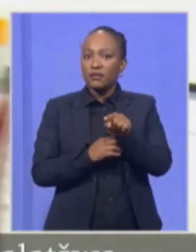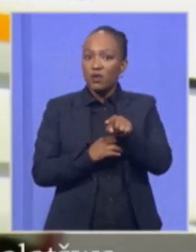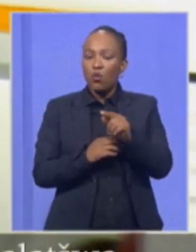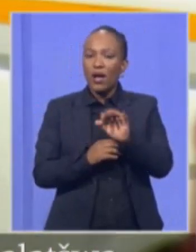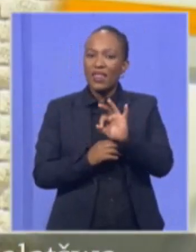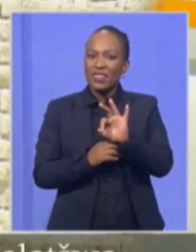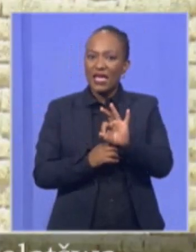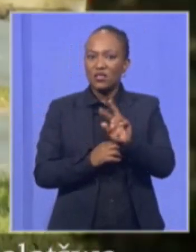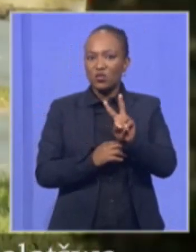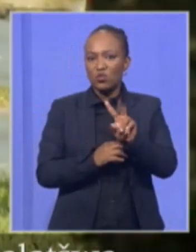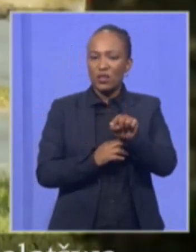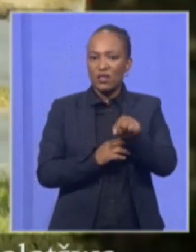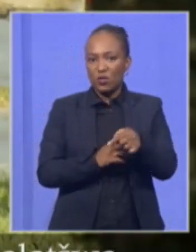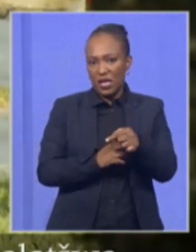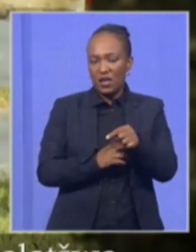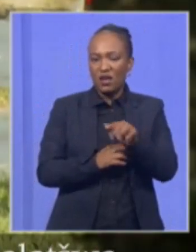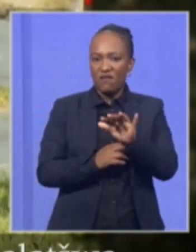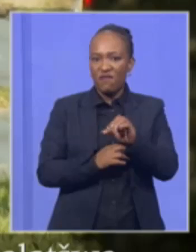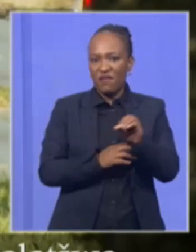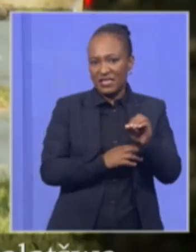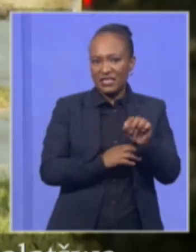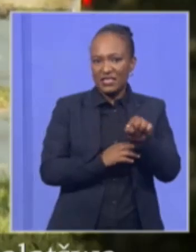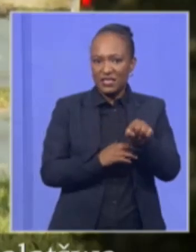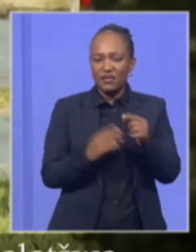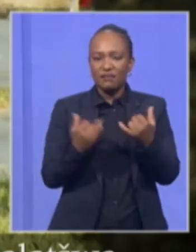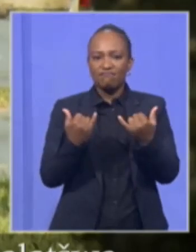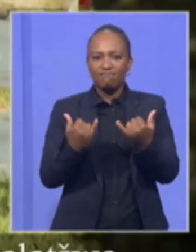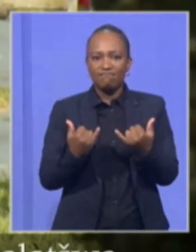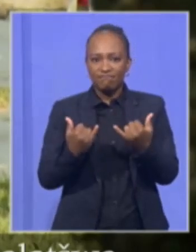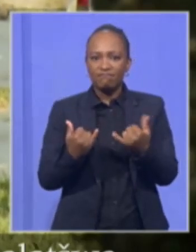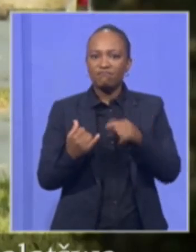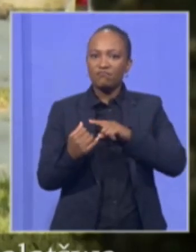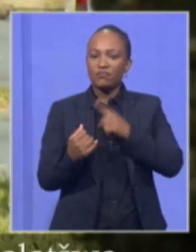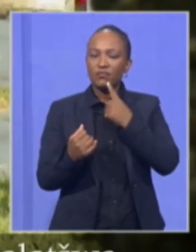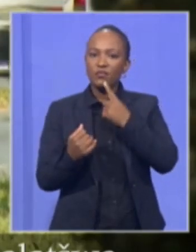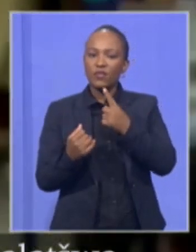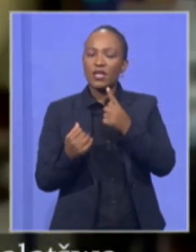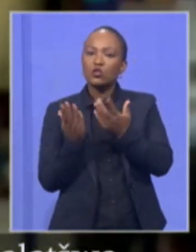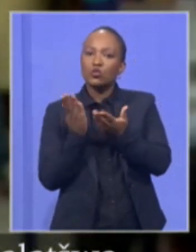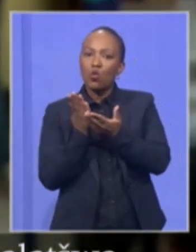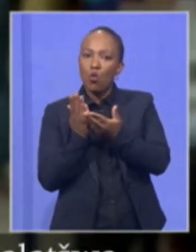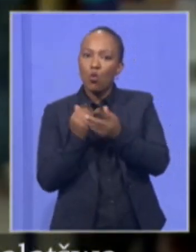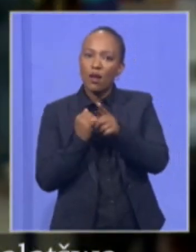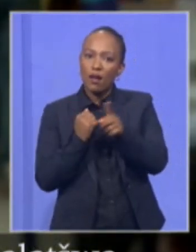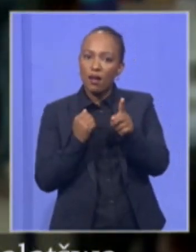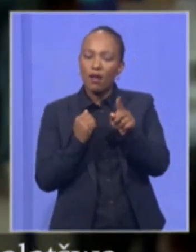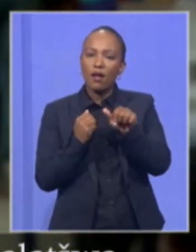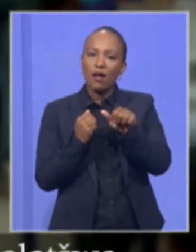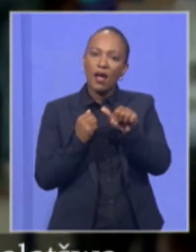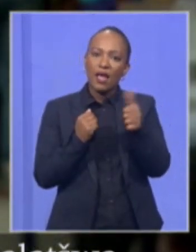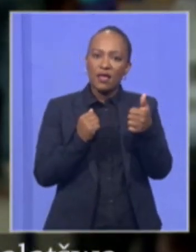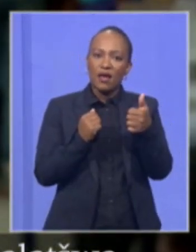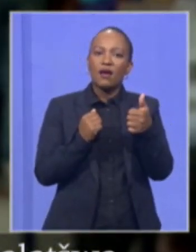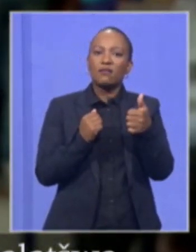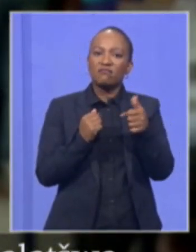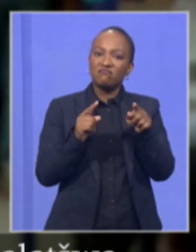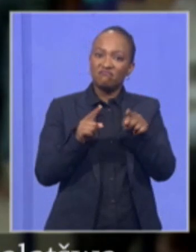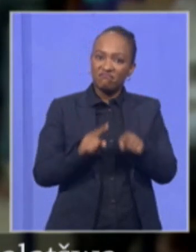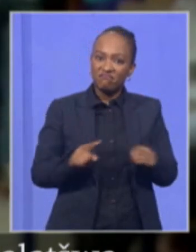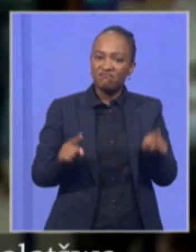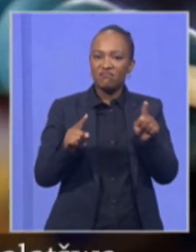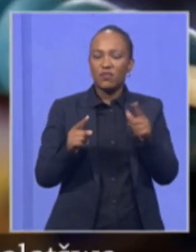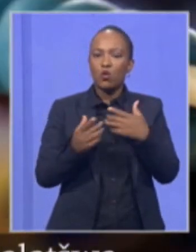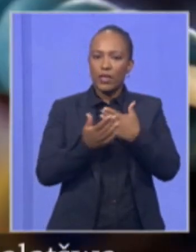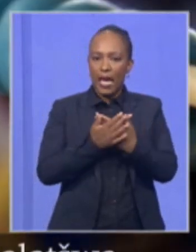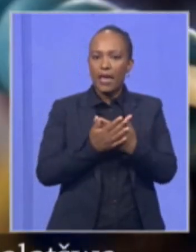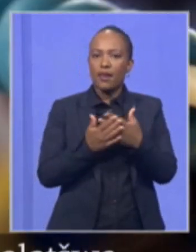32,500 bao ba le go lenaneong. Kgoro e ka nne gape gore dikolo ga mmogo le mafelo a tlhahlo ya digotlane a tla kgona